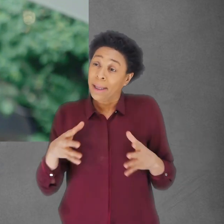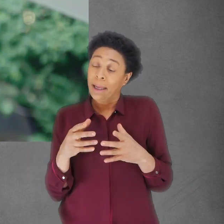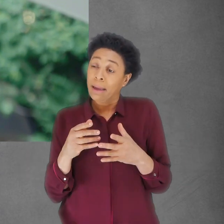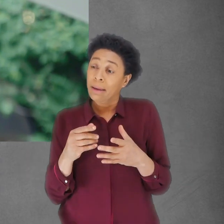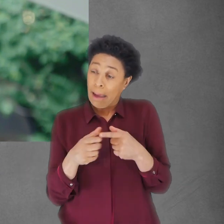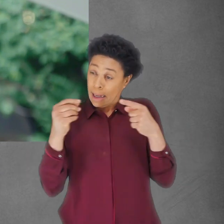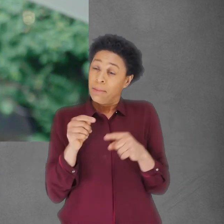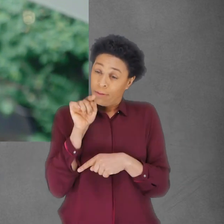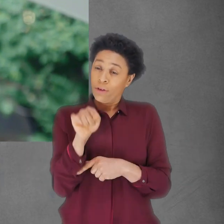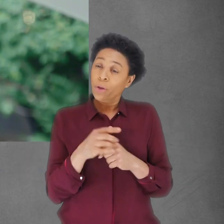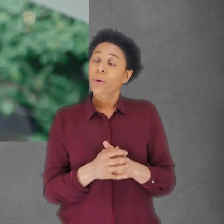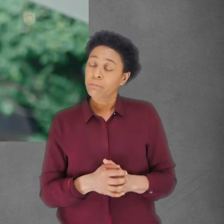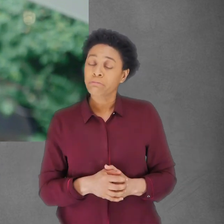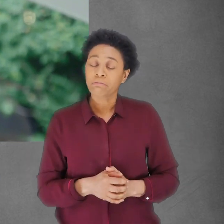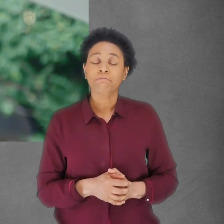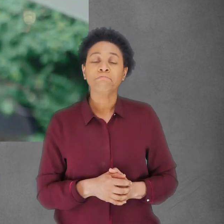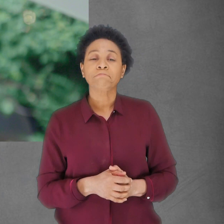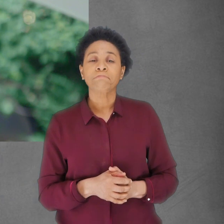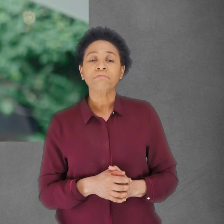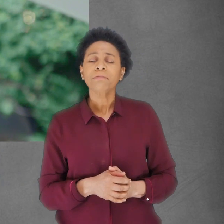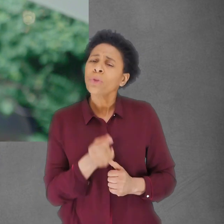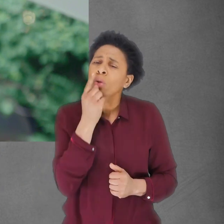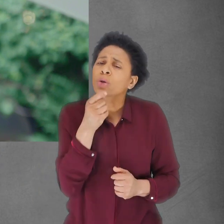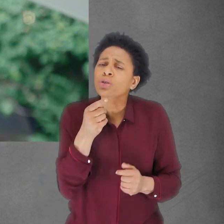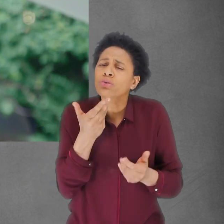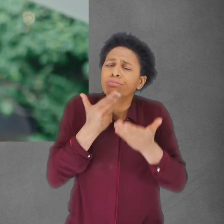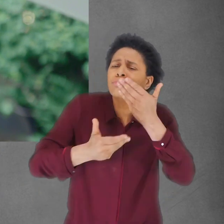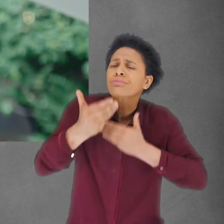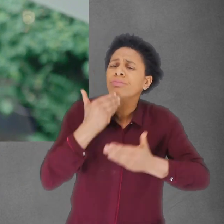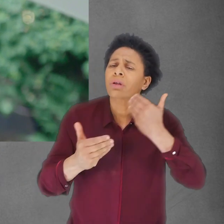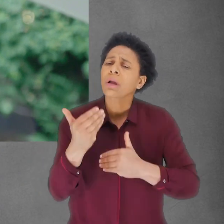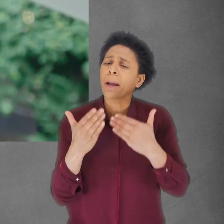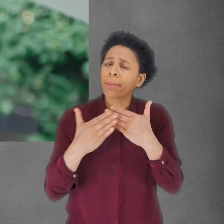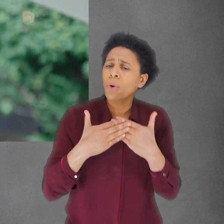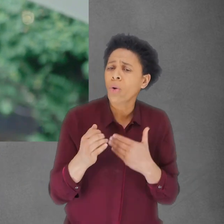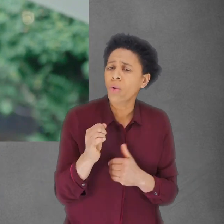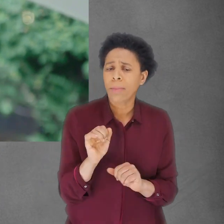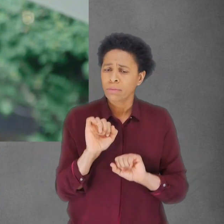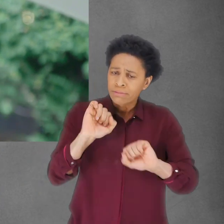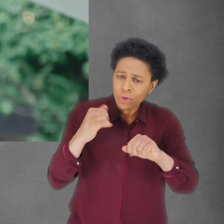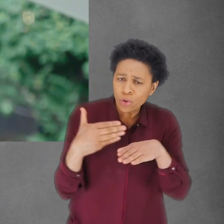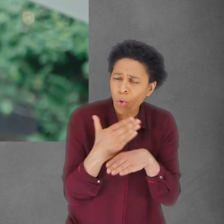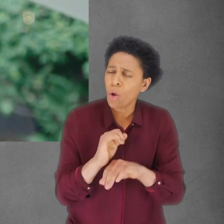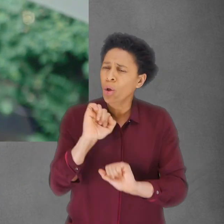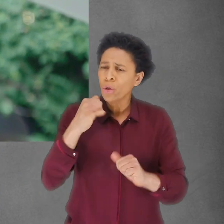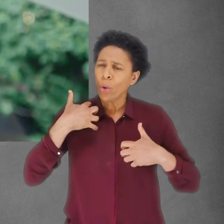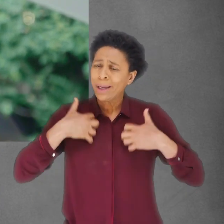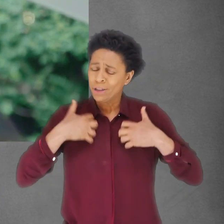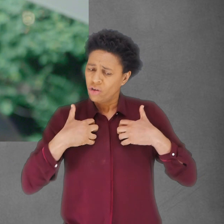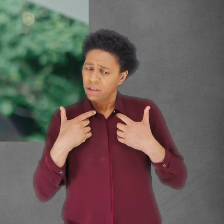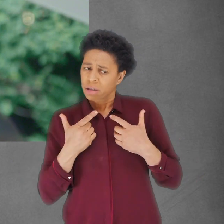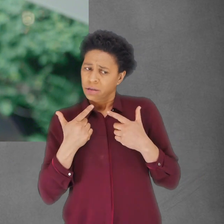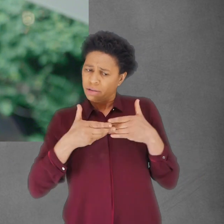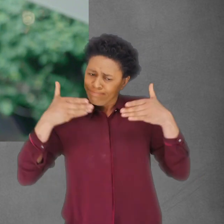a really big part and big excitement for you as well. Could you tell us a little bit more about your sort of